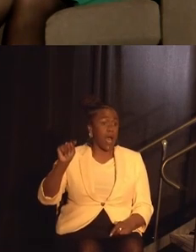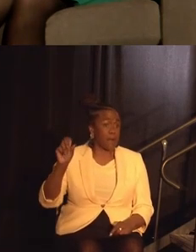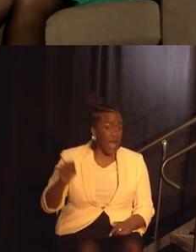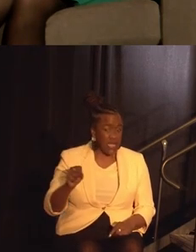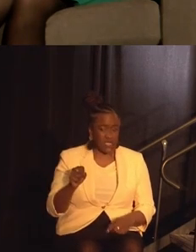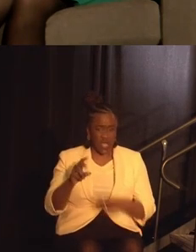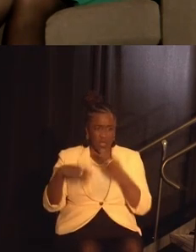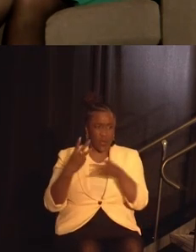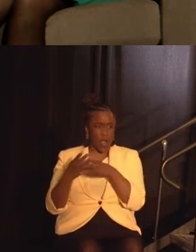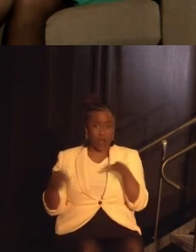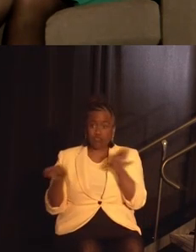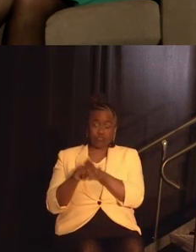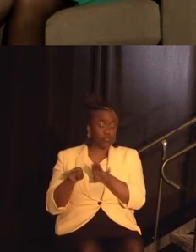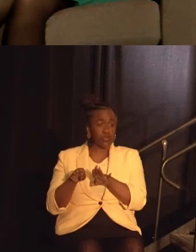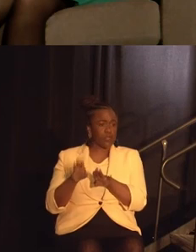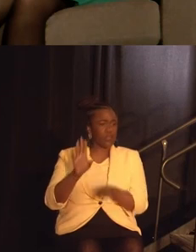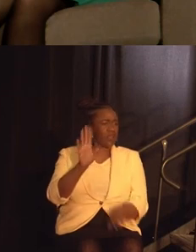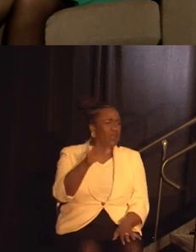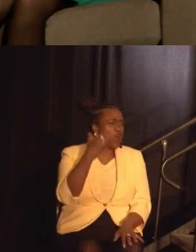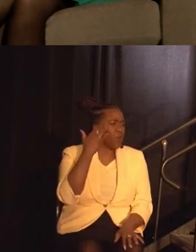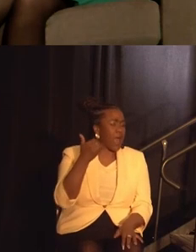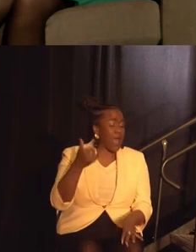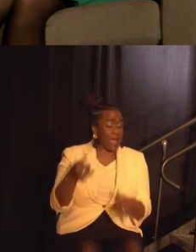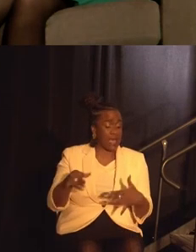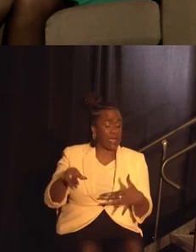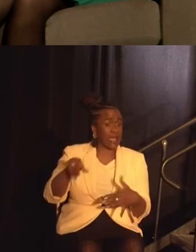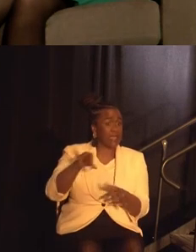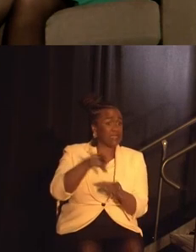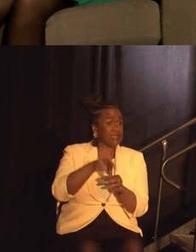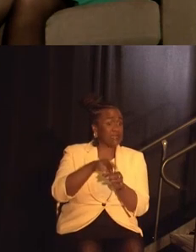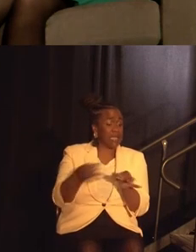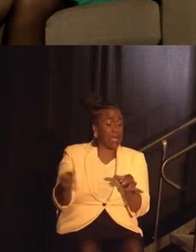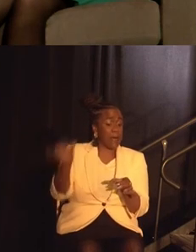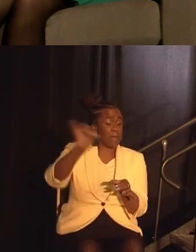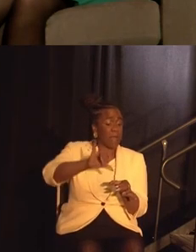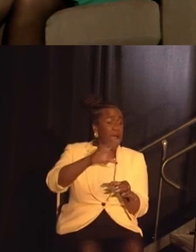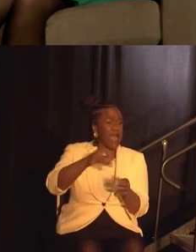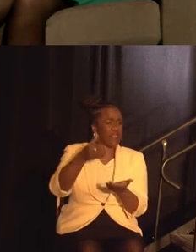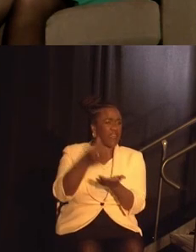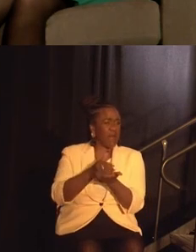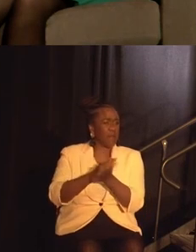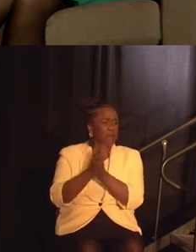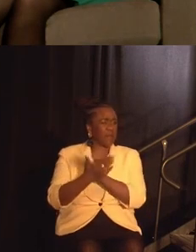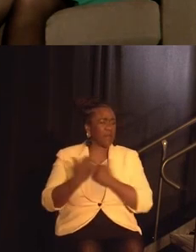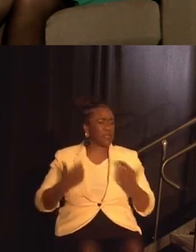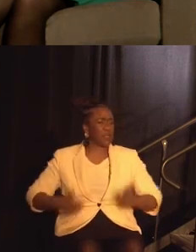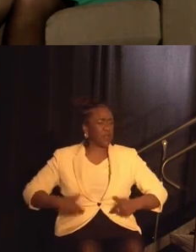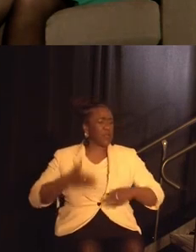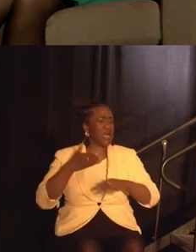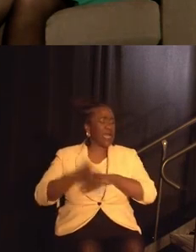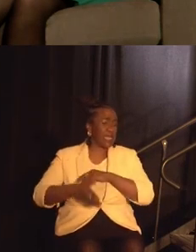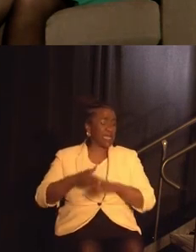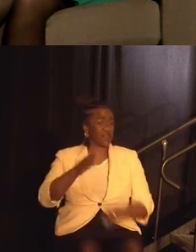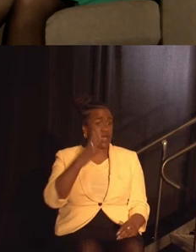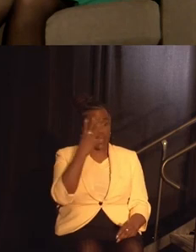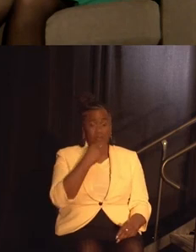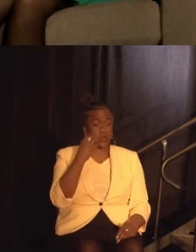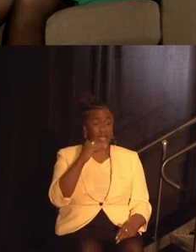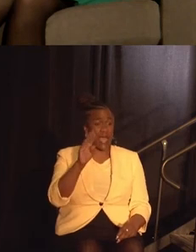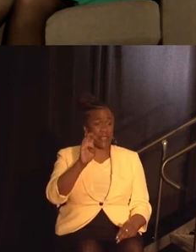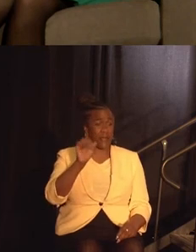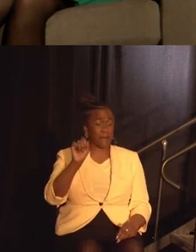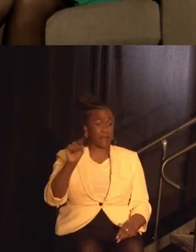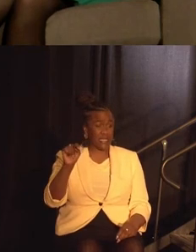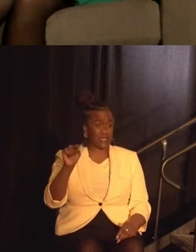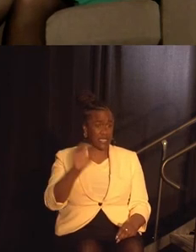Question... How come, when the teapot and the cup turn back into humans at the end of Beauty and the Beast, Chip is a 4-year-old boy,